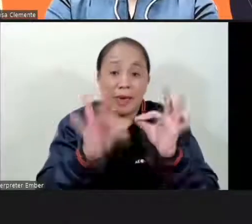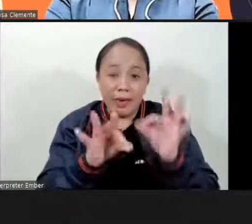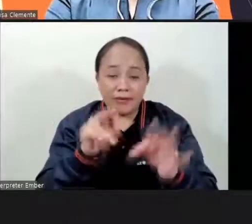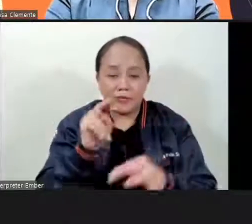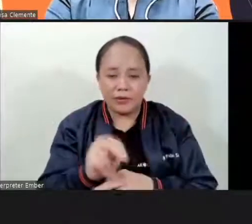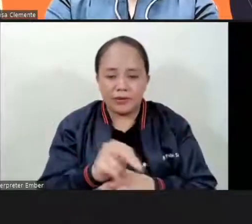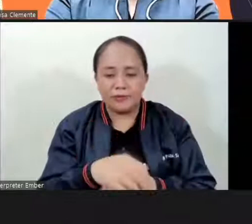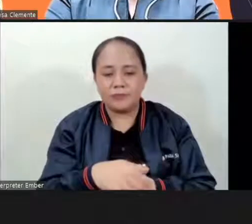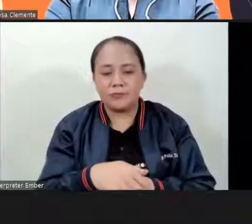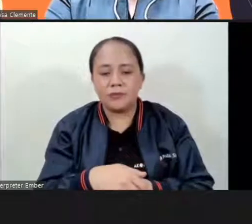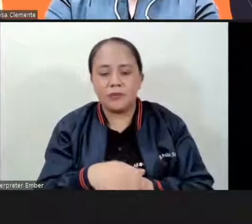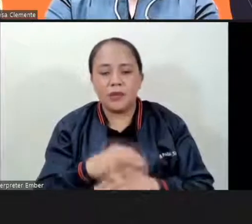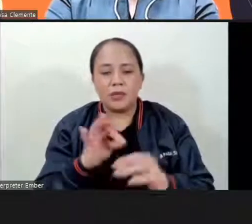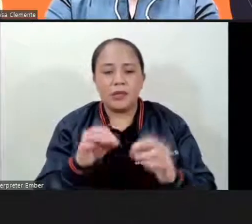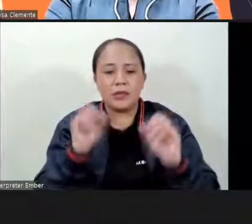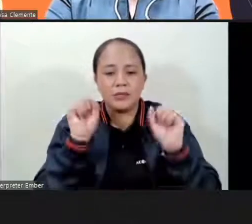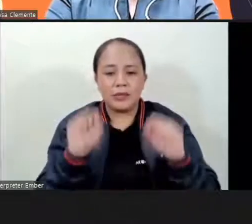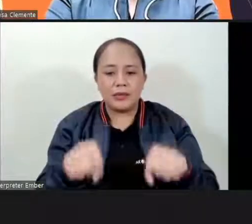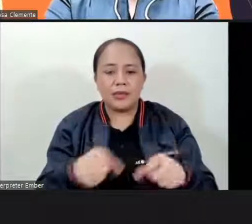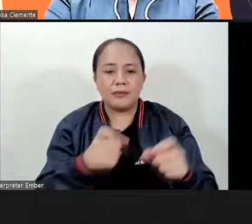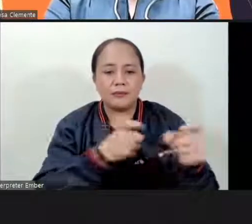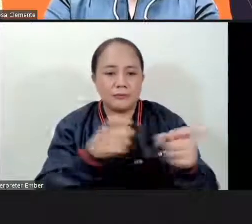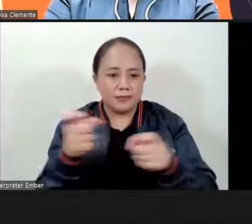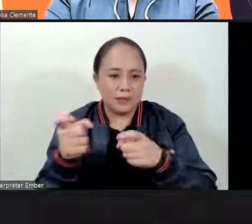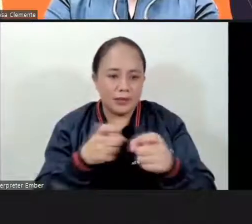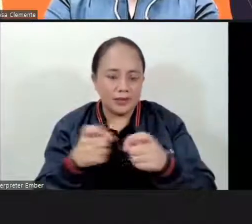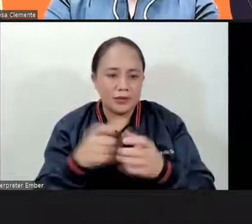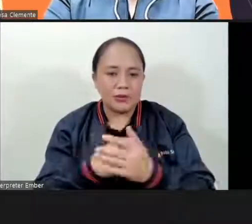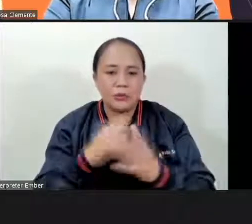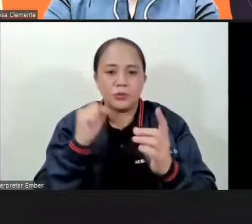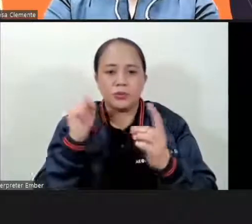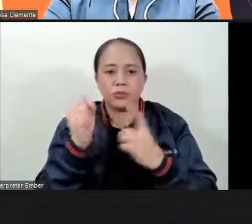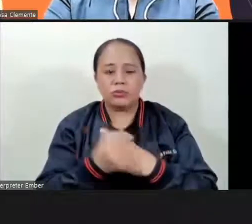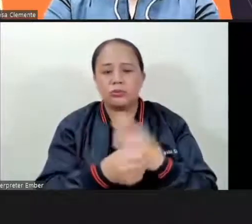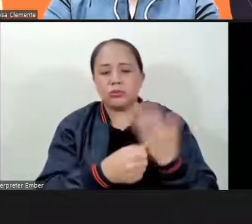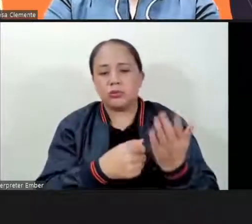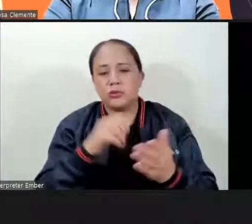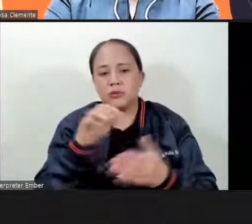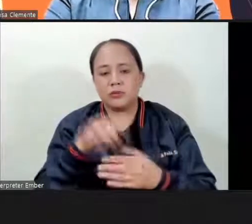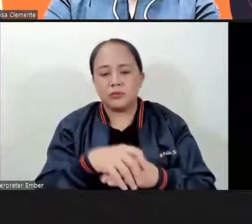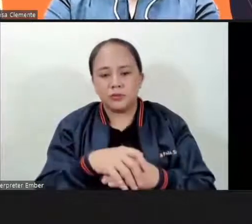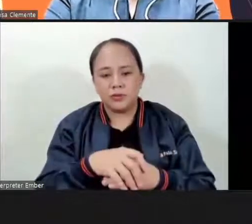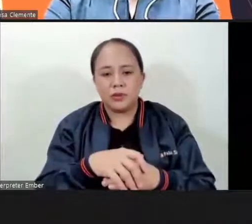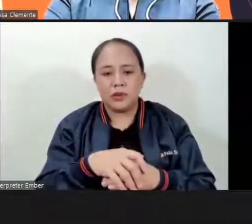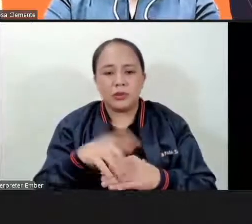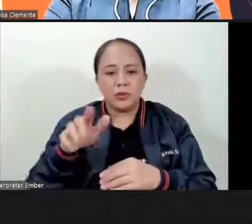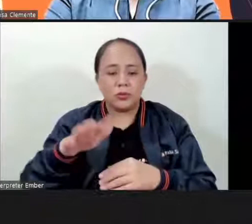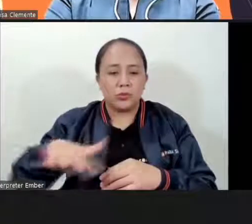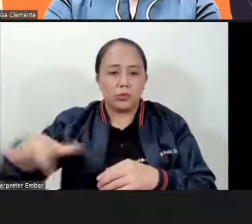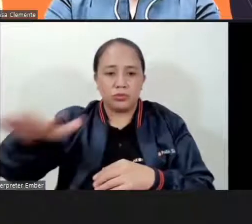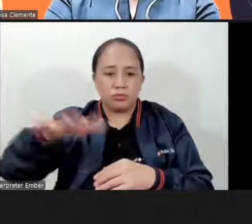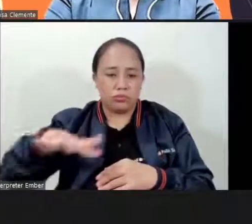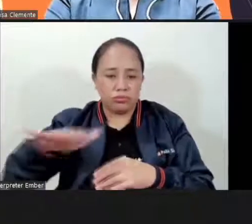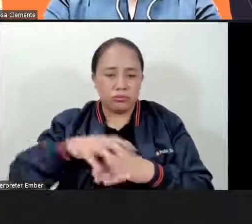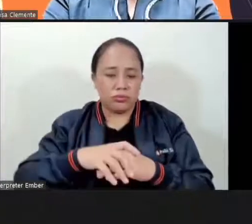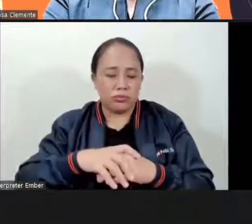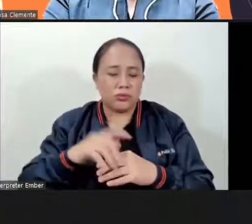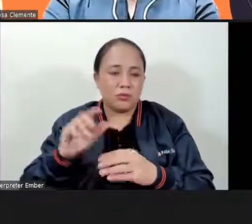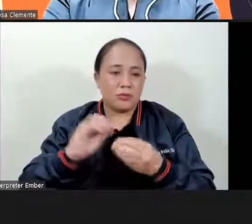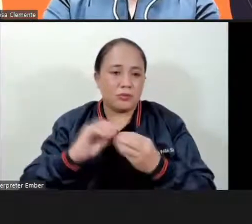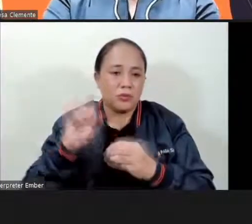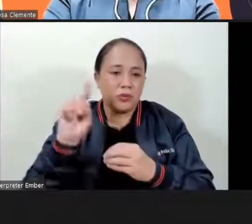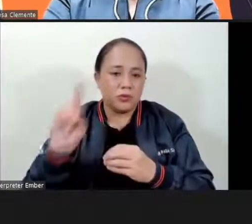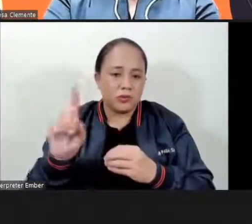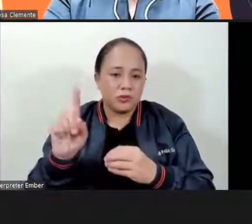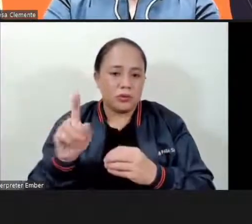this, no, so that they will be able to manage the cases under their jurisdiction. But that's number one, a